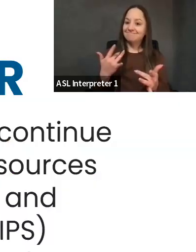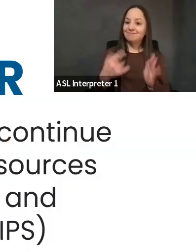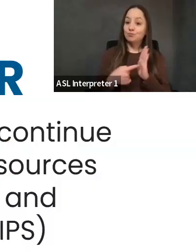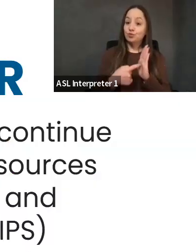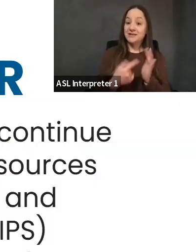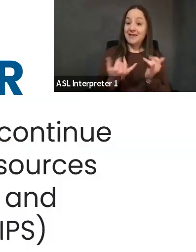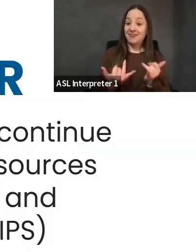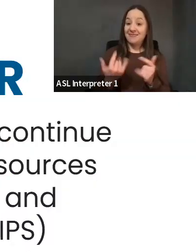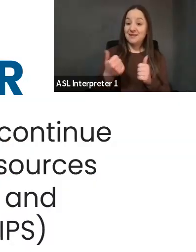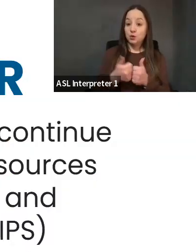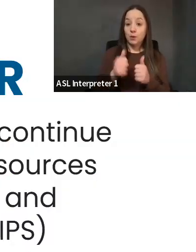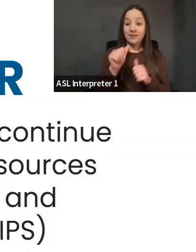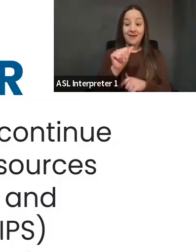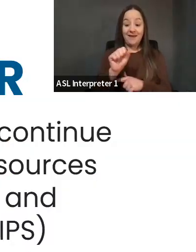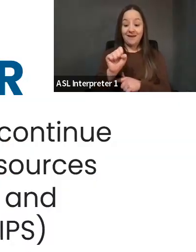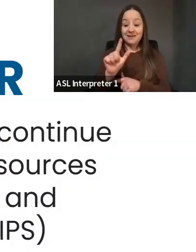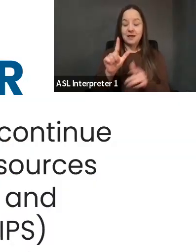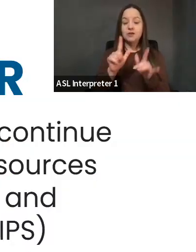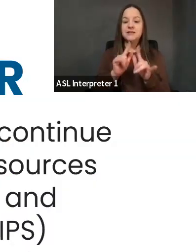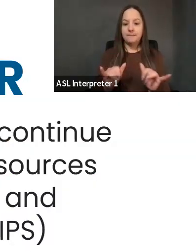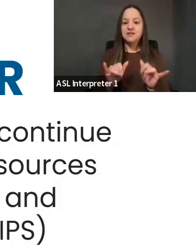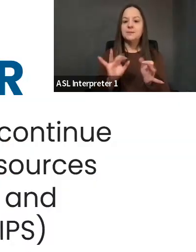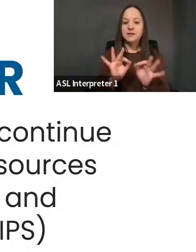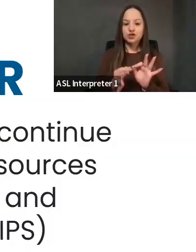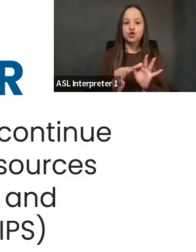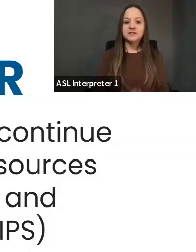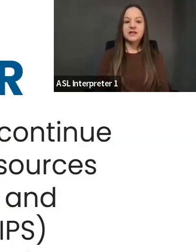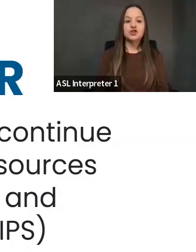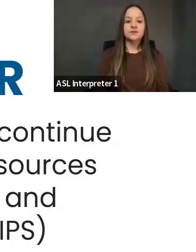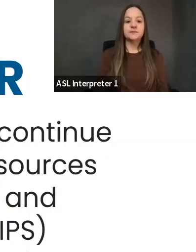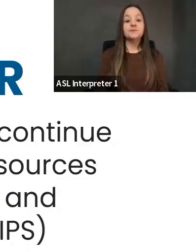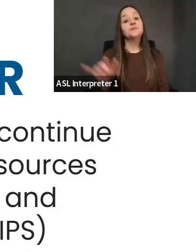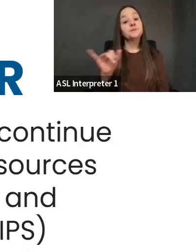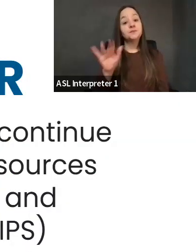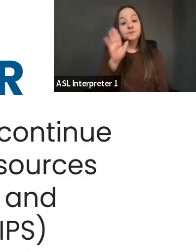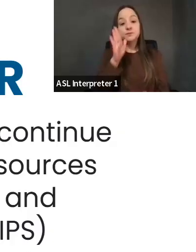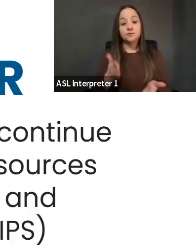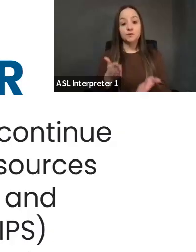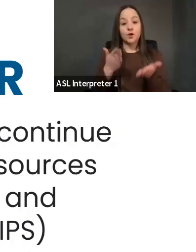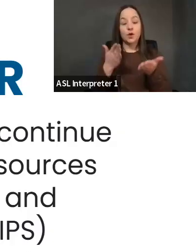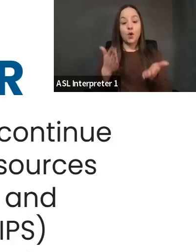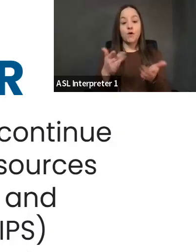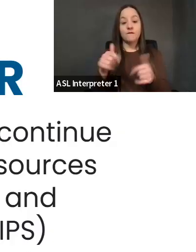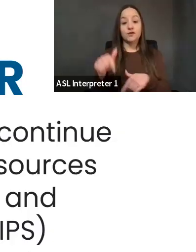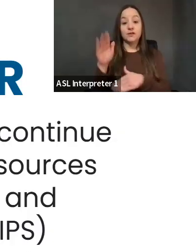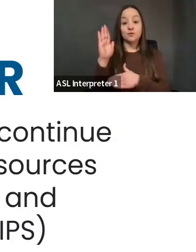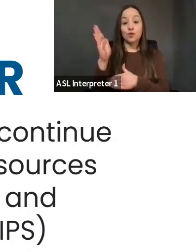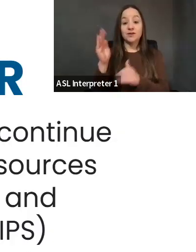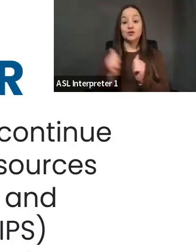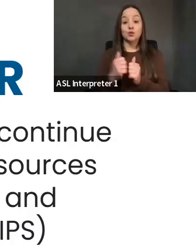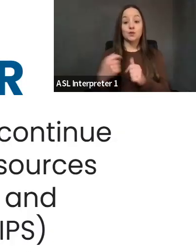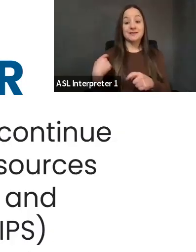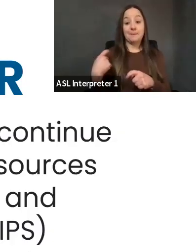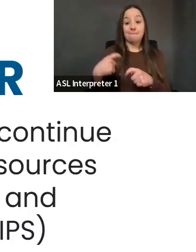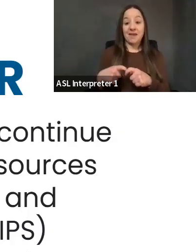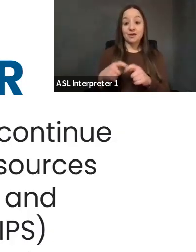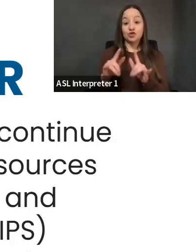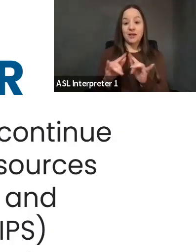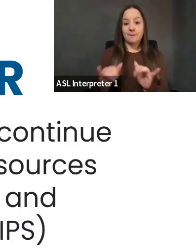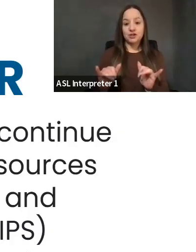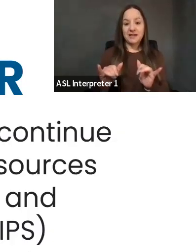Sign Language simultaneous interpretation. We will also be offering this presentation with Spanish